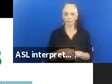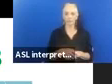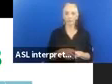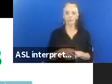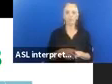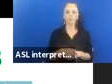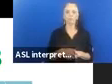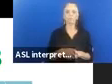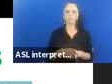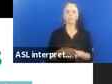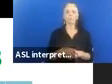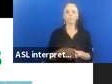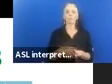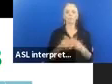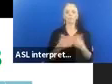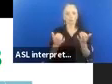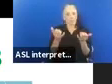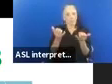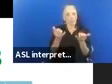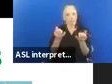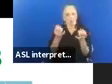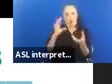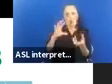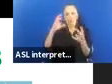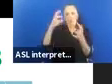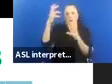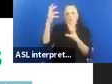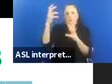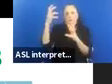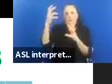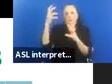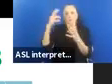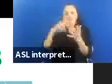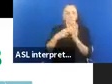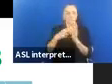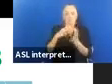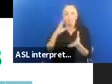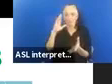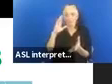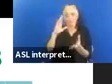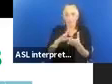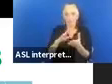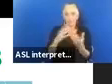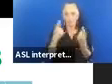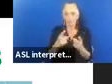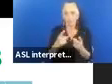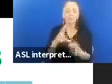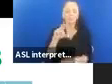And just because we are in a crisis doesn't make it any less true.